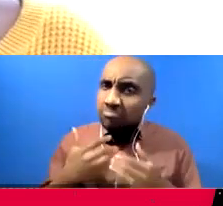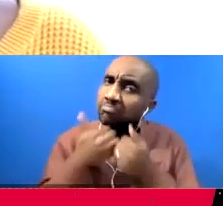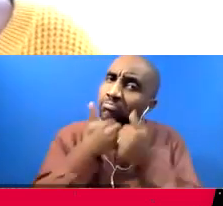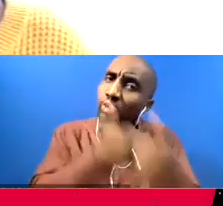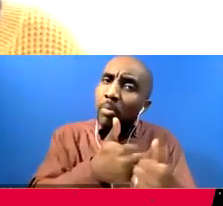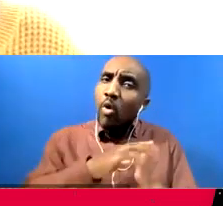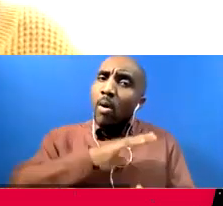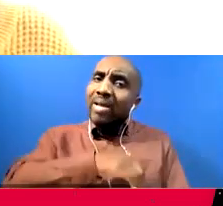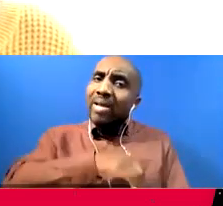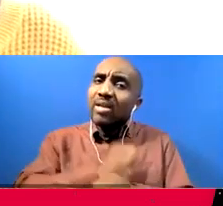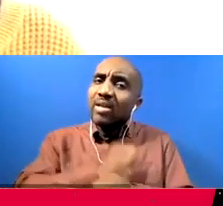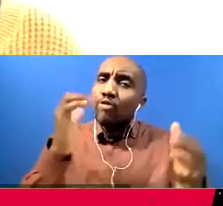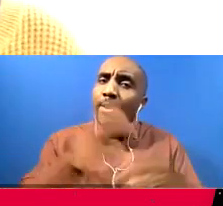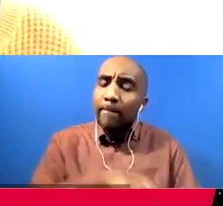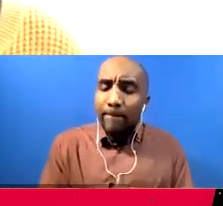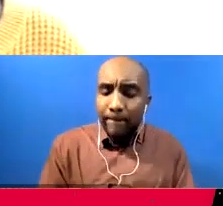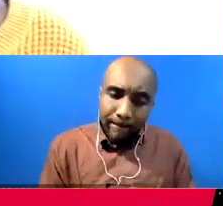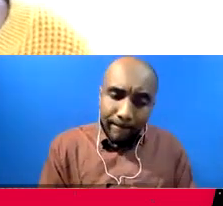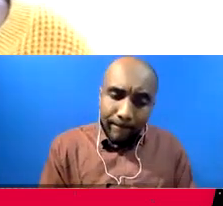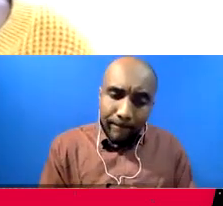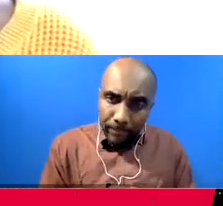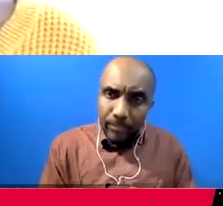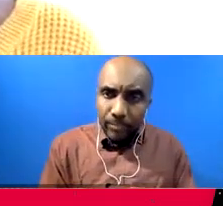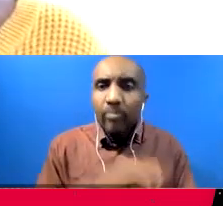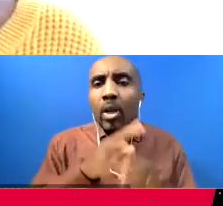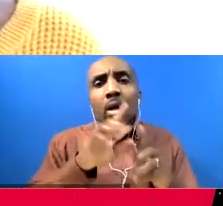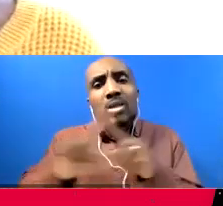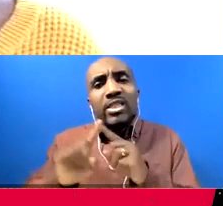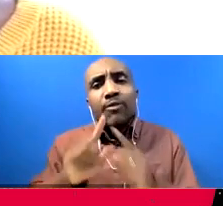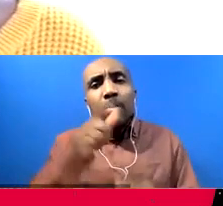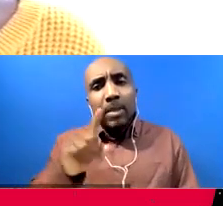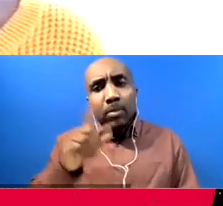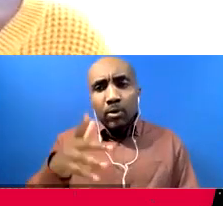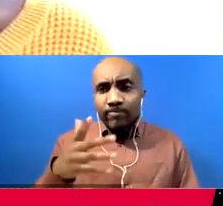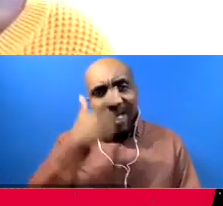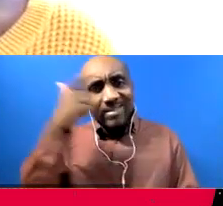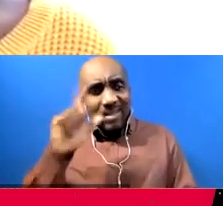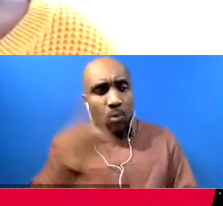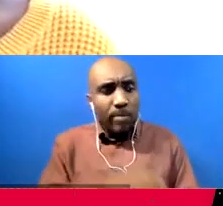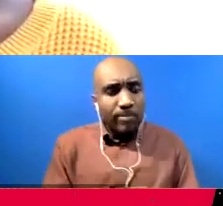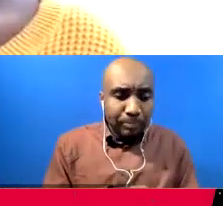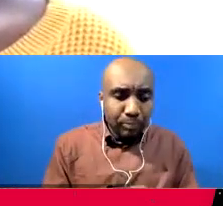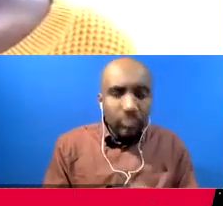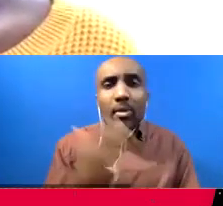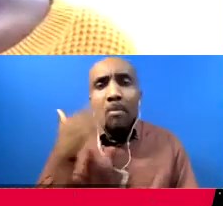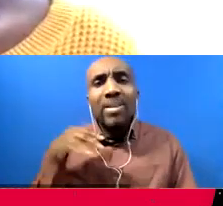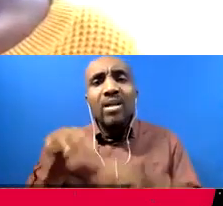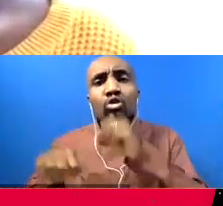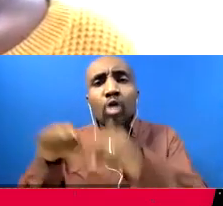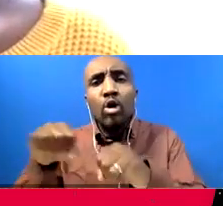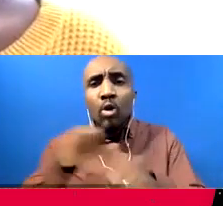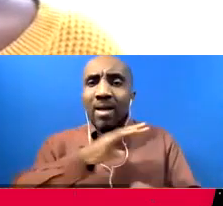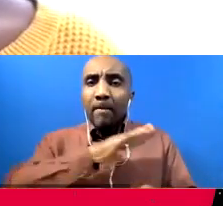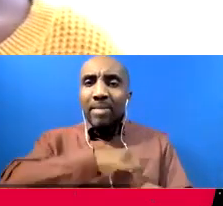for Palestinian liberation. All of these people have understood that very deeply that the Black struggle and the